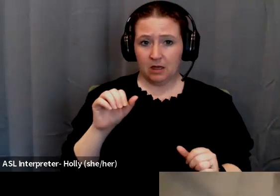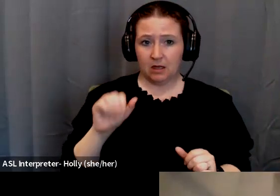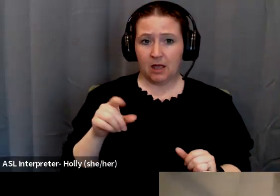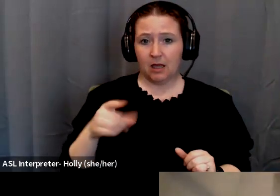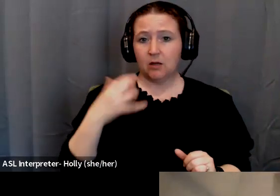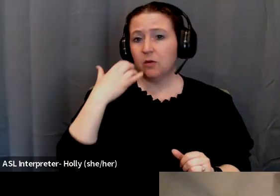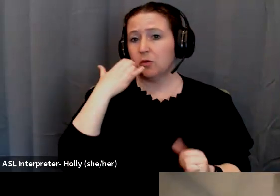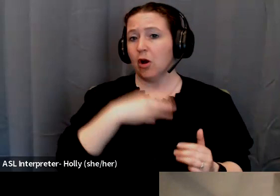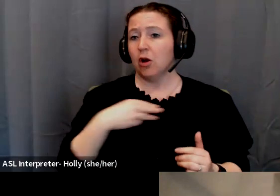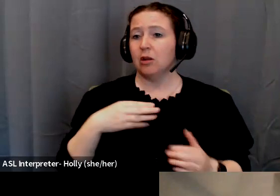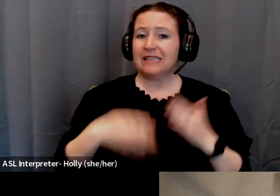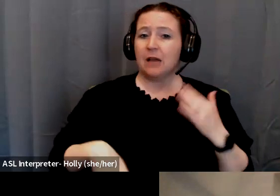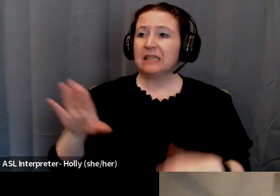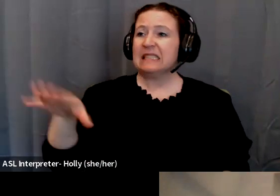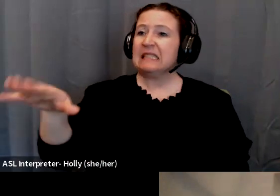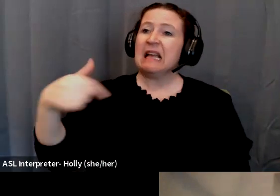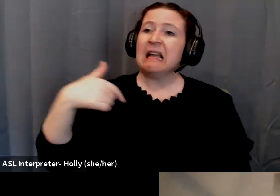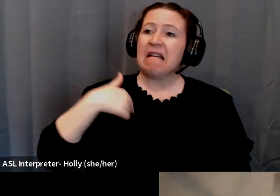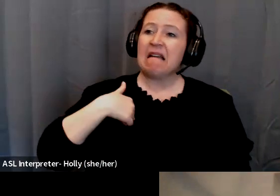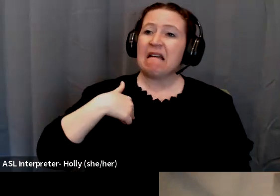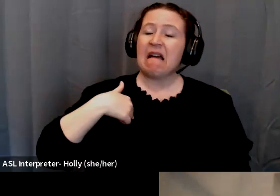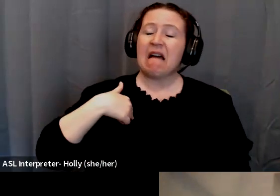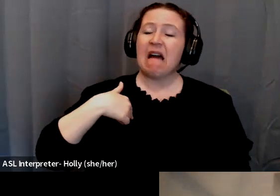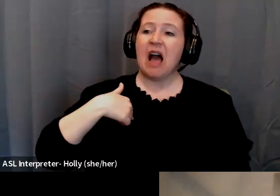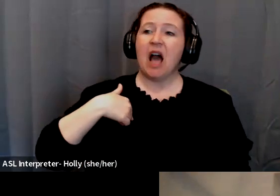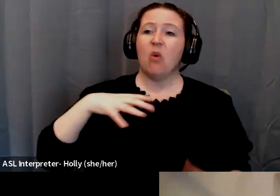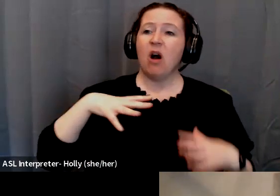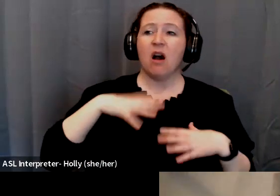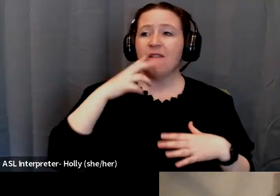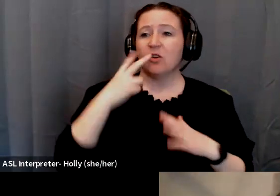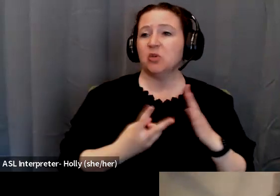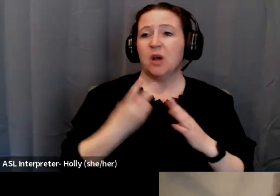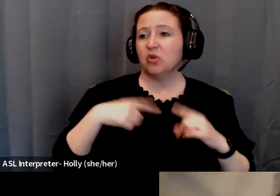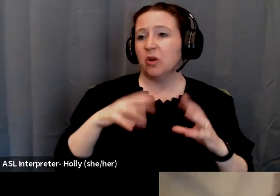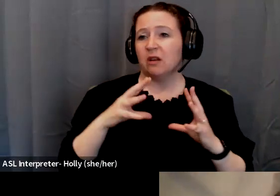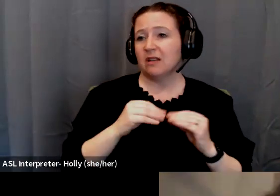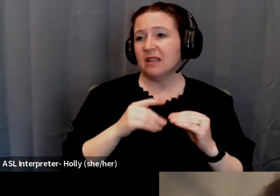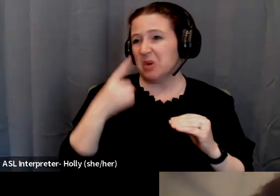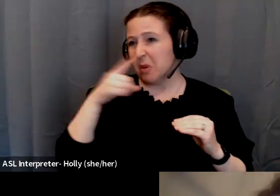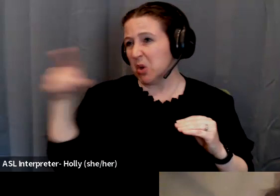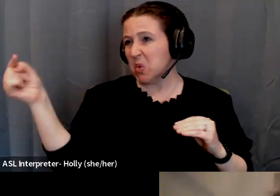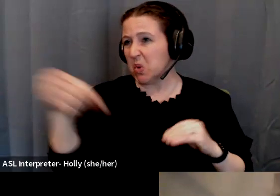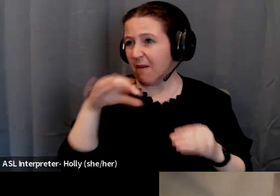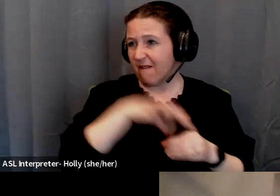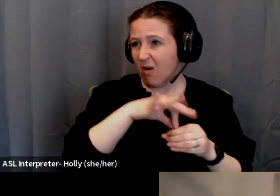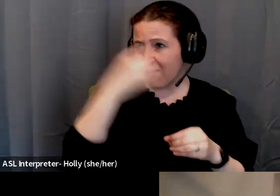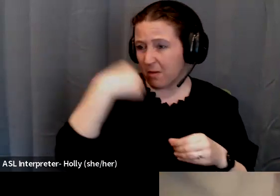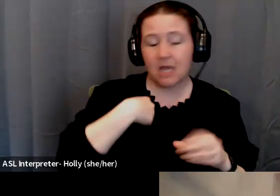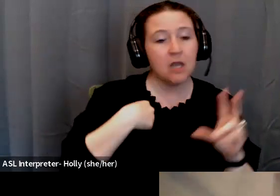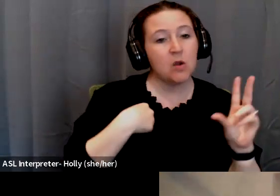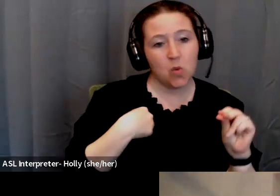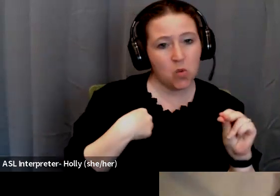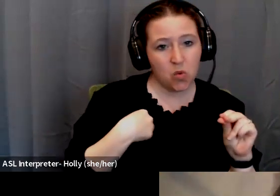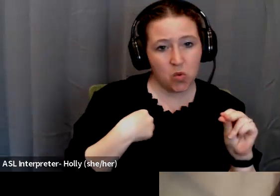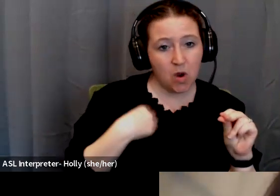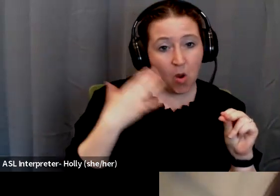and say, I'm going to be gone for 2 hours during the assembly. I'm going to go to lunch. So could you come in here and vote for me? No, you can't. Why is that? Because